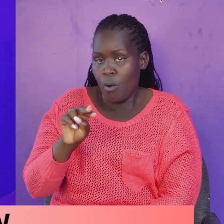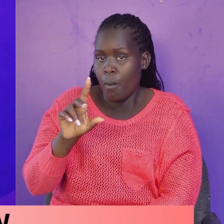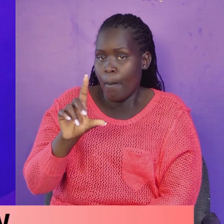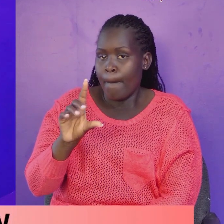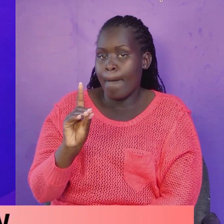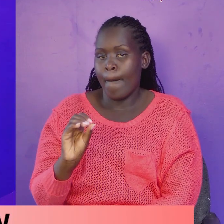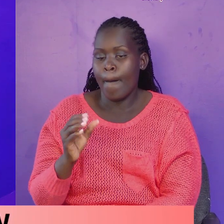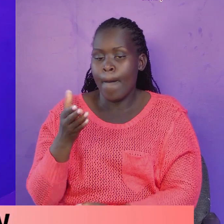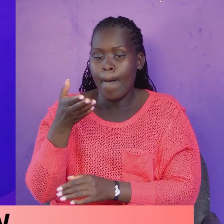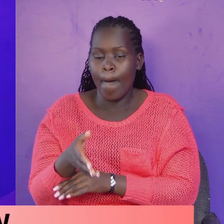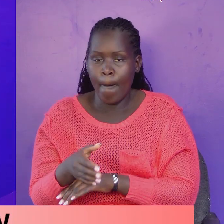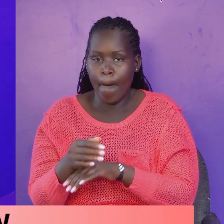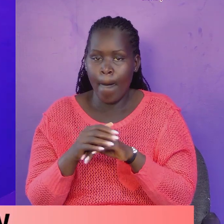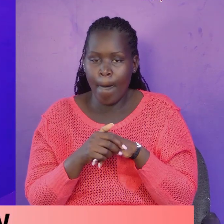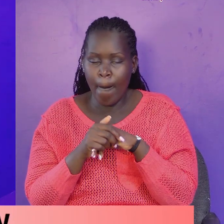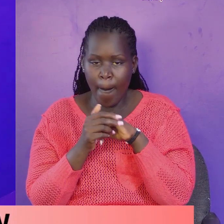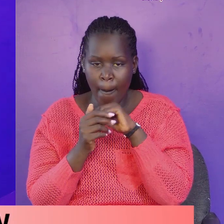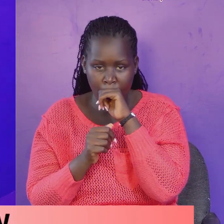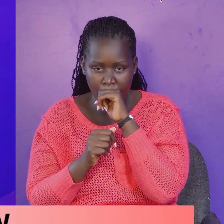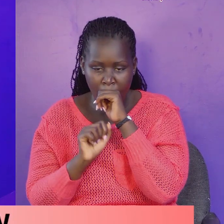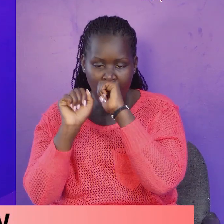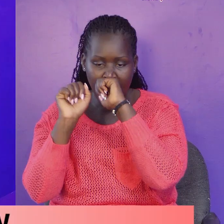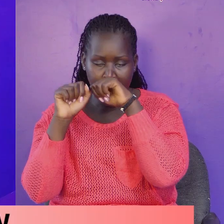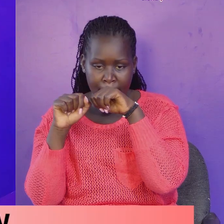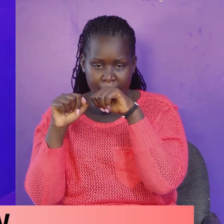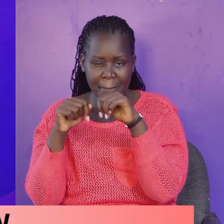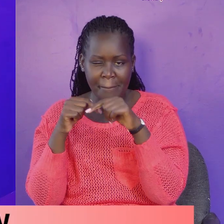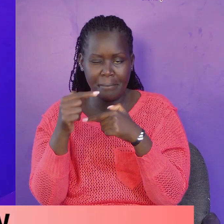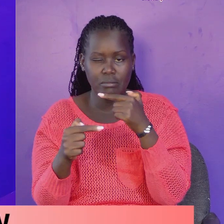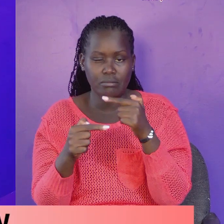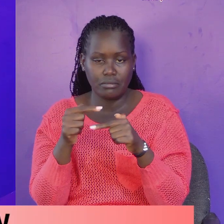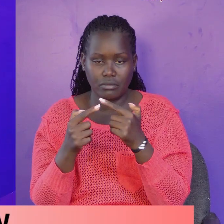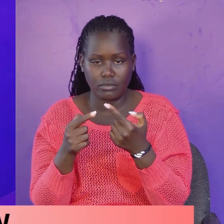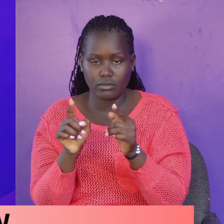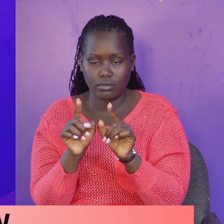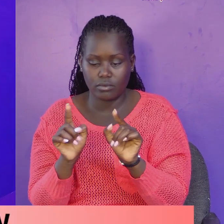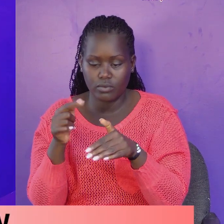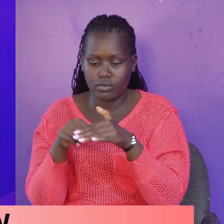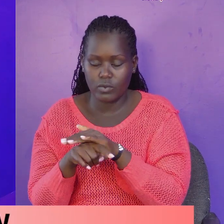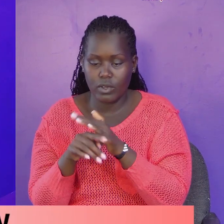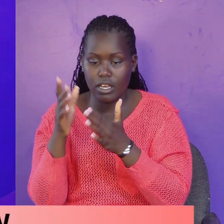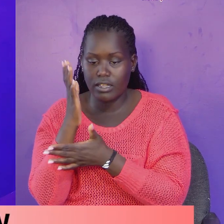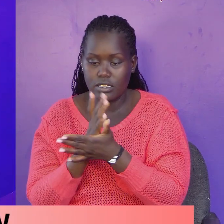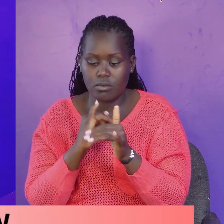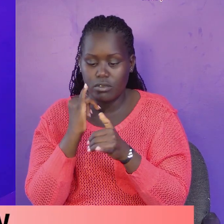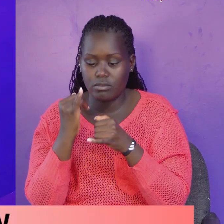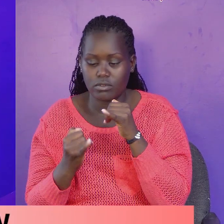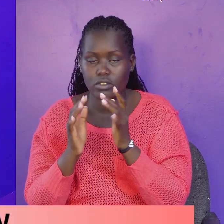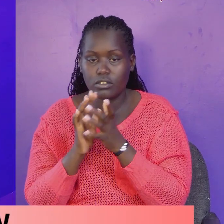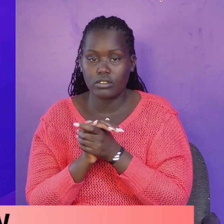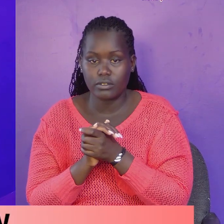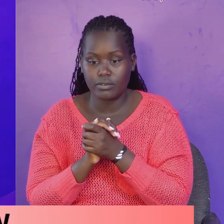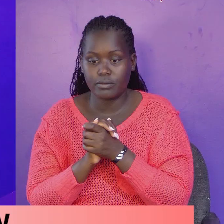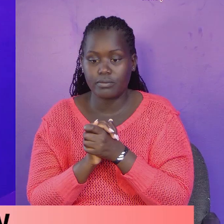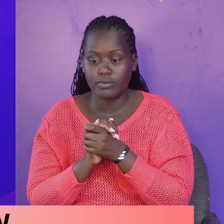Ronaldo and Diogo Jota, and they can go on and even enter the semifinals. So, and